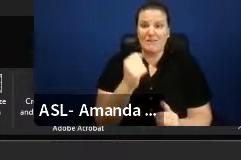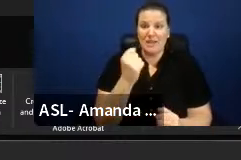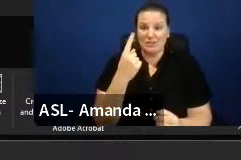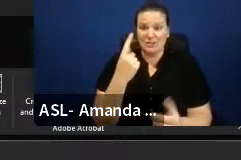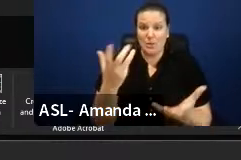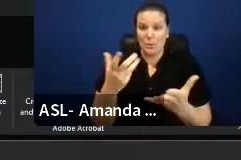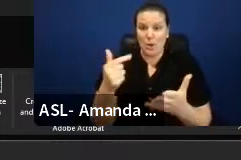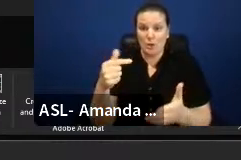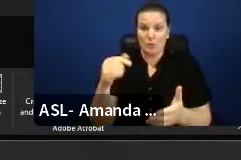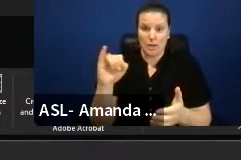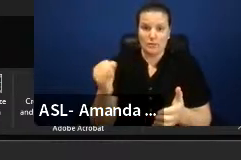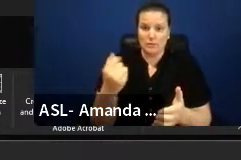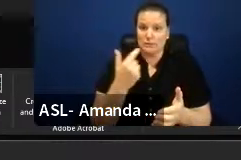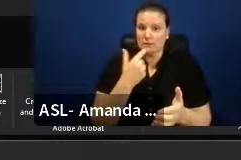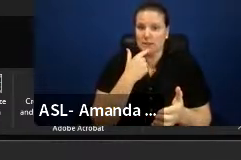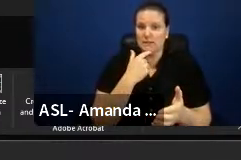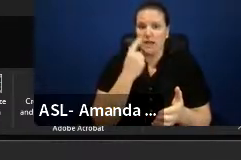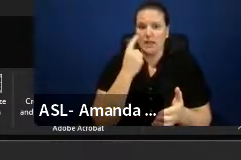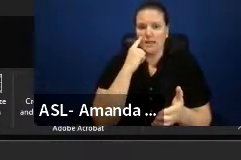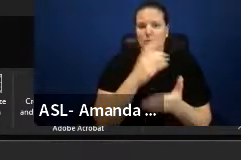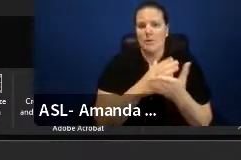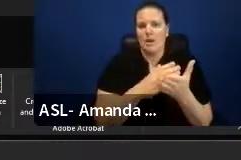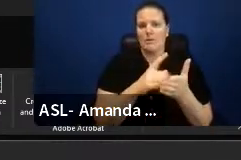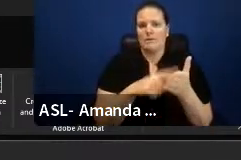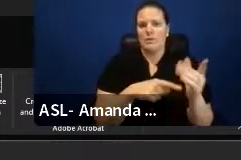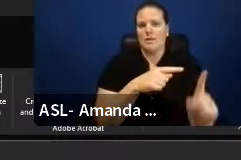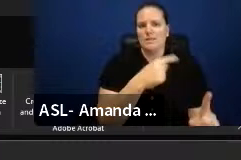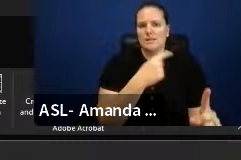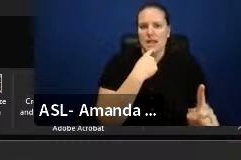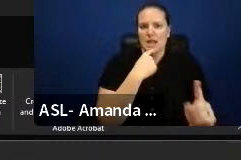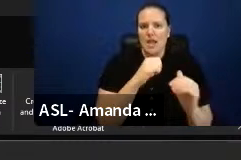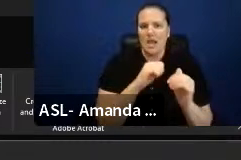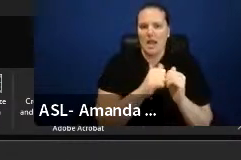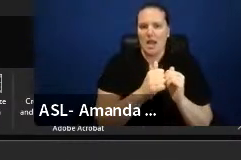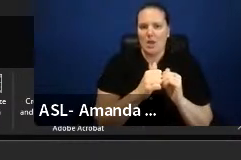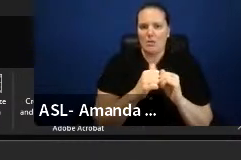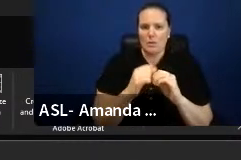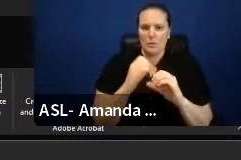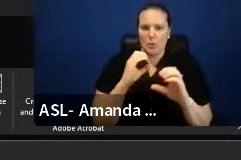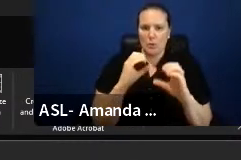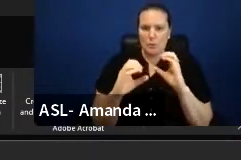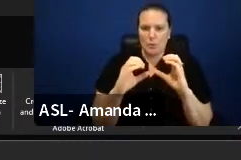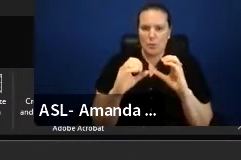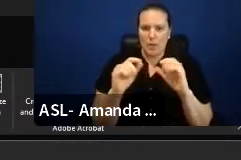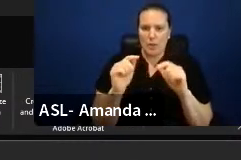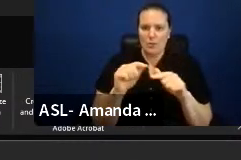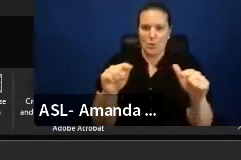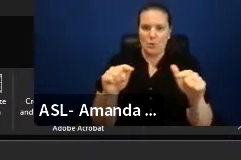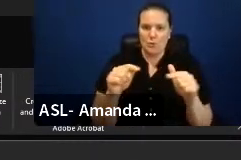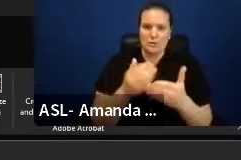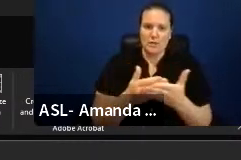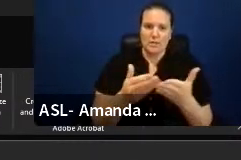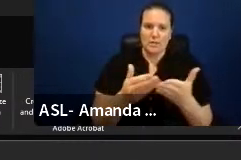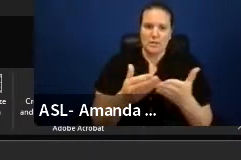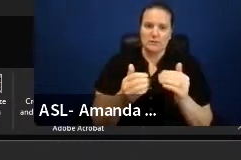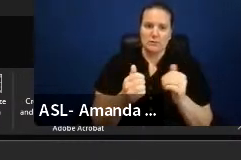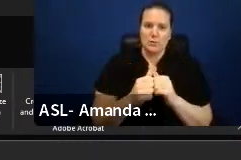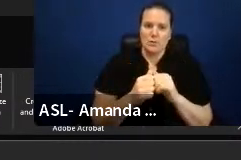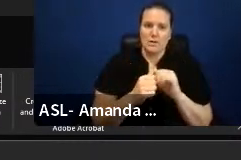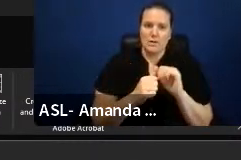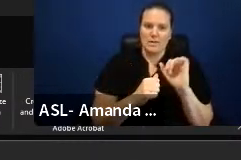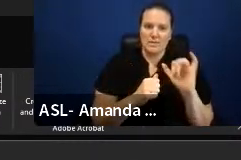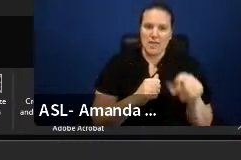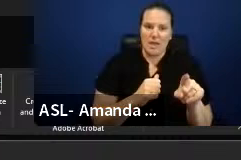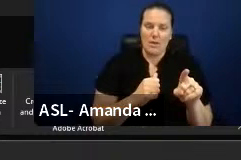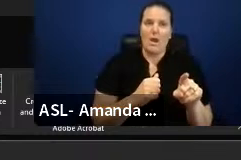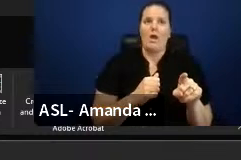said, I think part of what he was saying was, how are we going to communicate these things? And that's on this one, that's the thing that